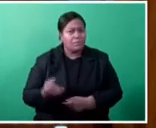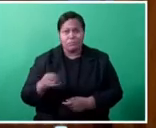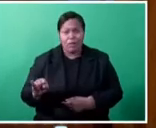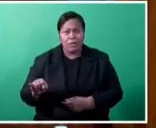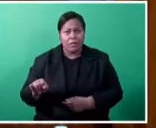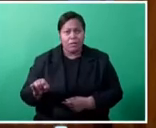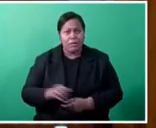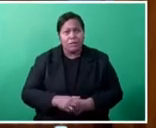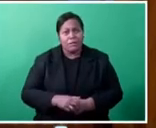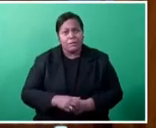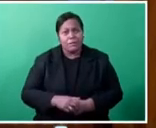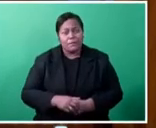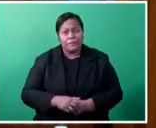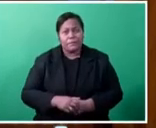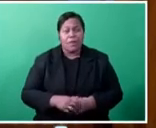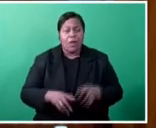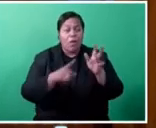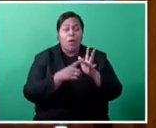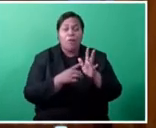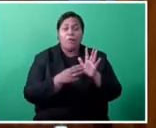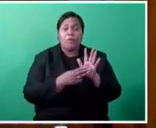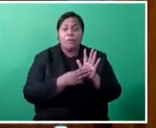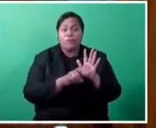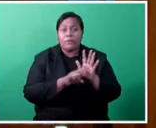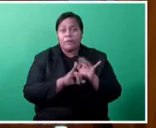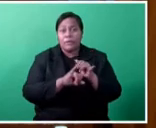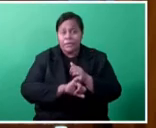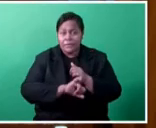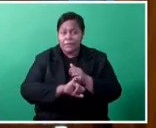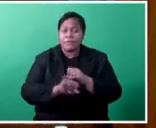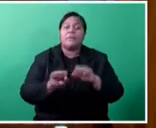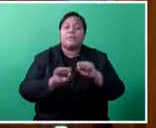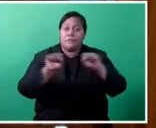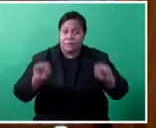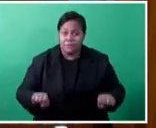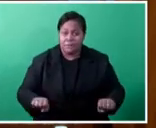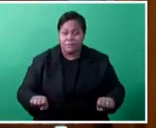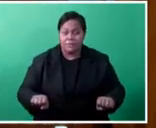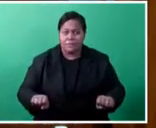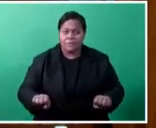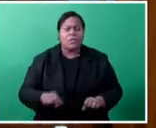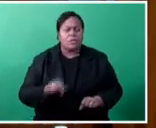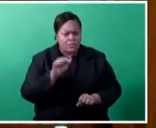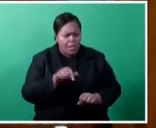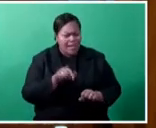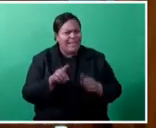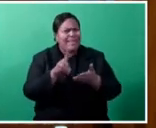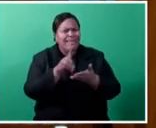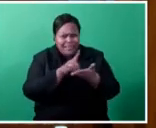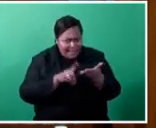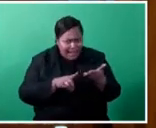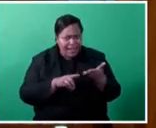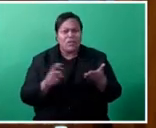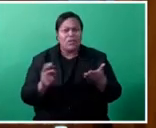wrong, Honorable Speaker. The OMRS system, I can vouch for it, is a system that is designed to recognize the merits of the candidate, of